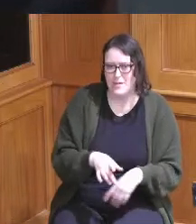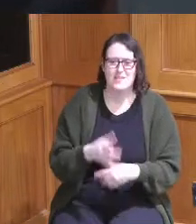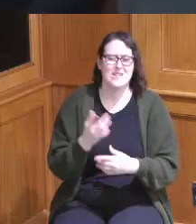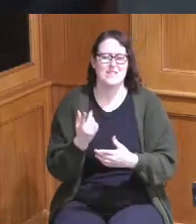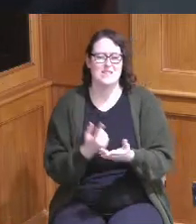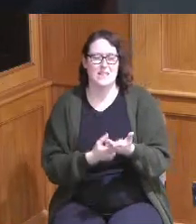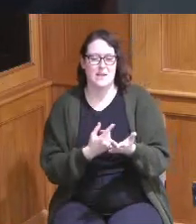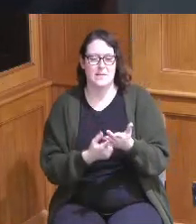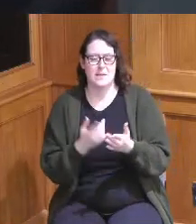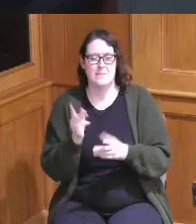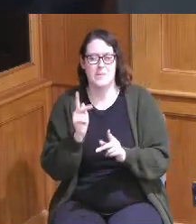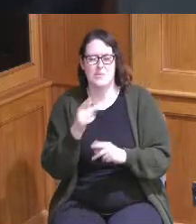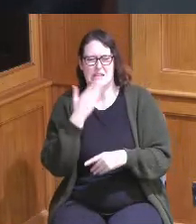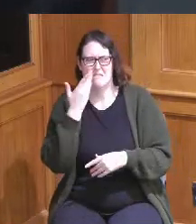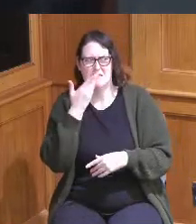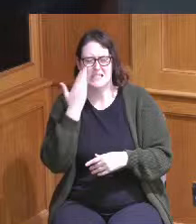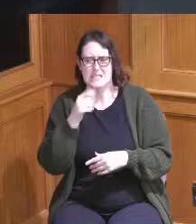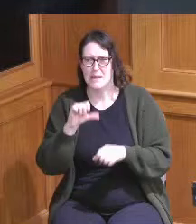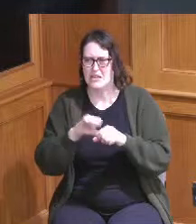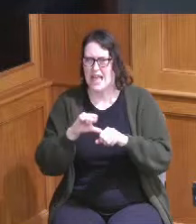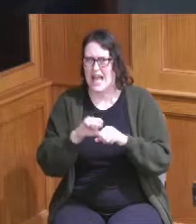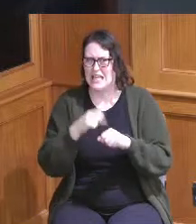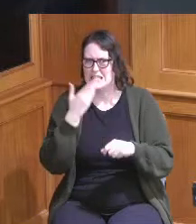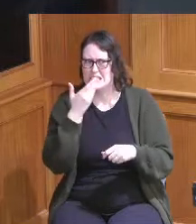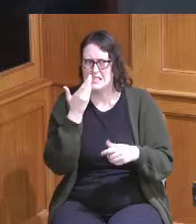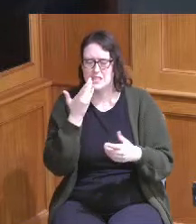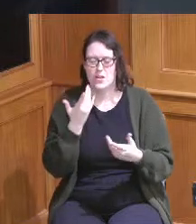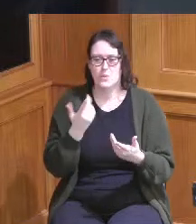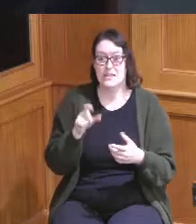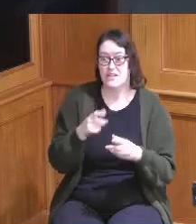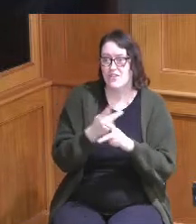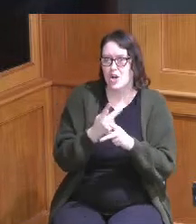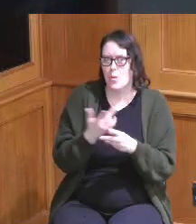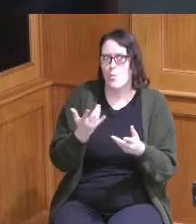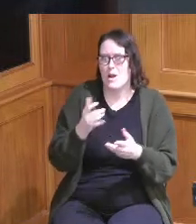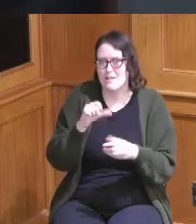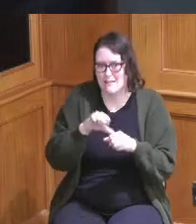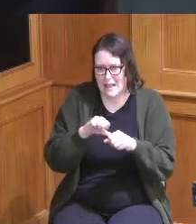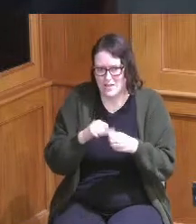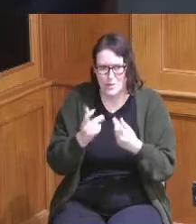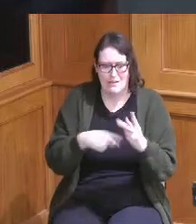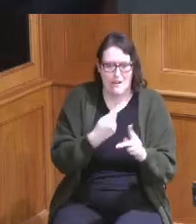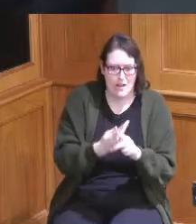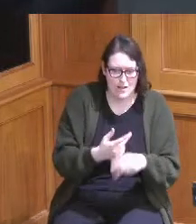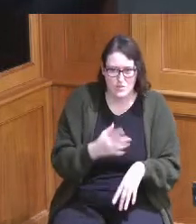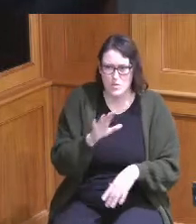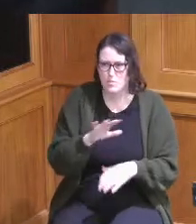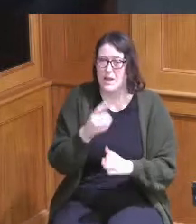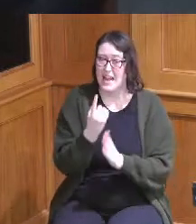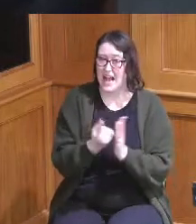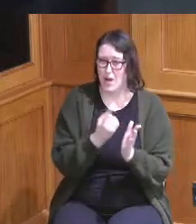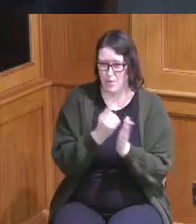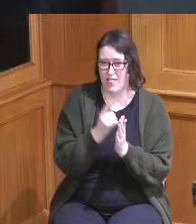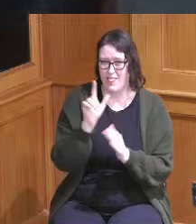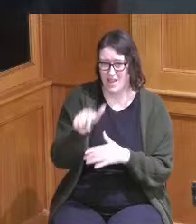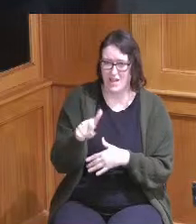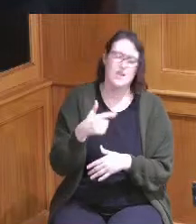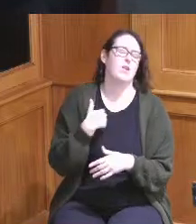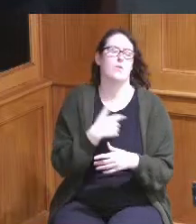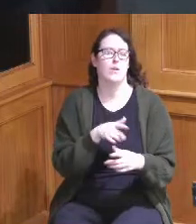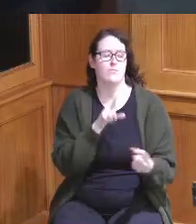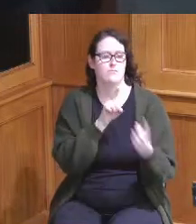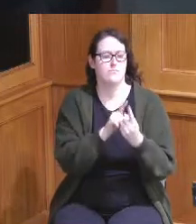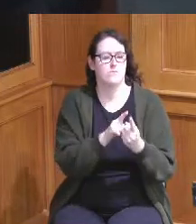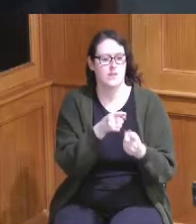of gas, and then we need to figure out what that smell is. Within about an hour or so, we're talking to the incident